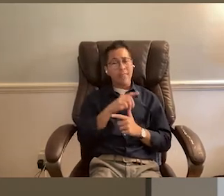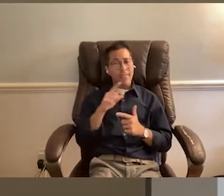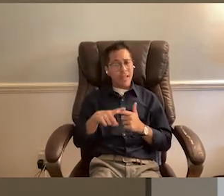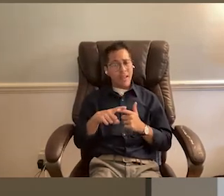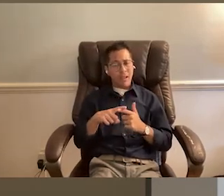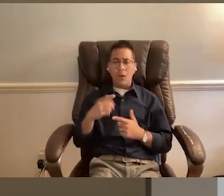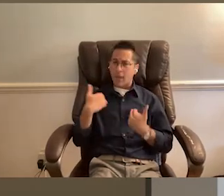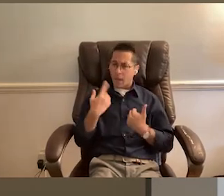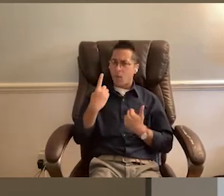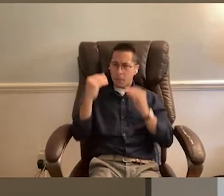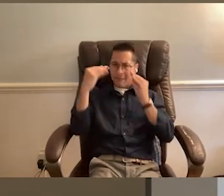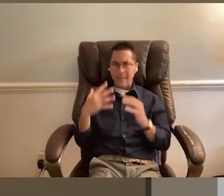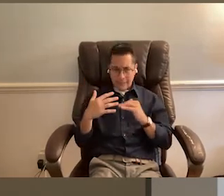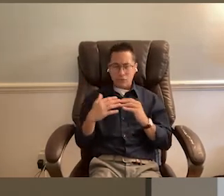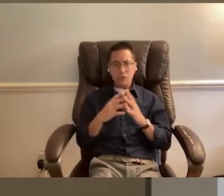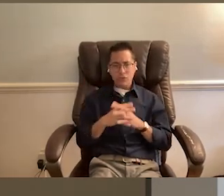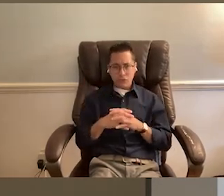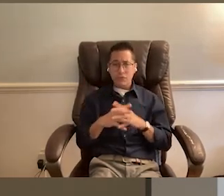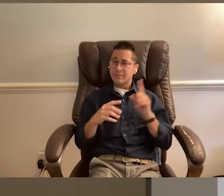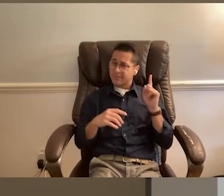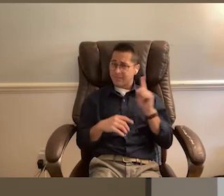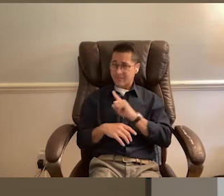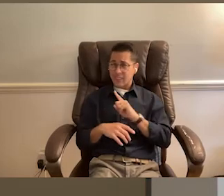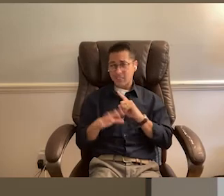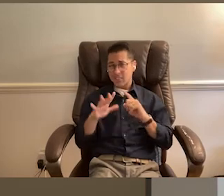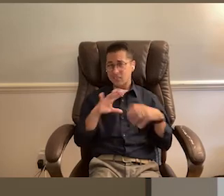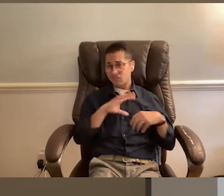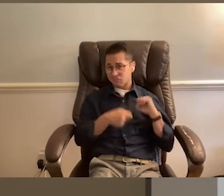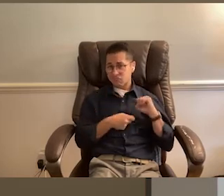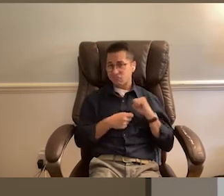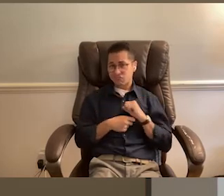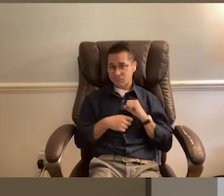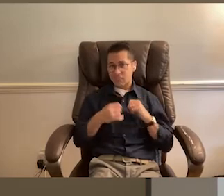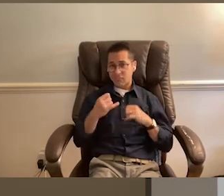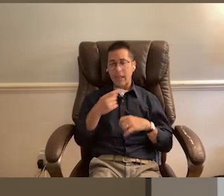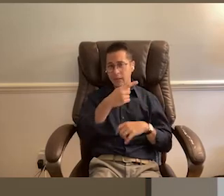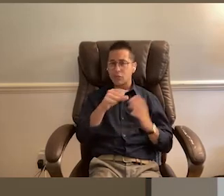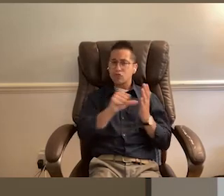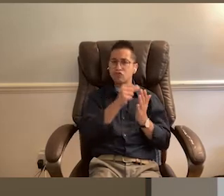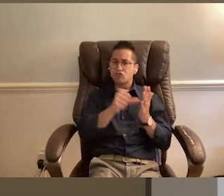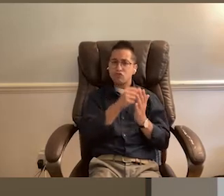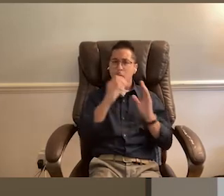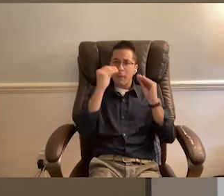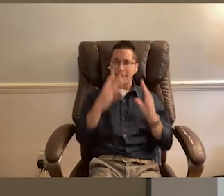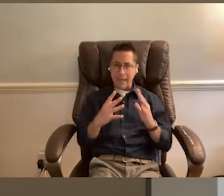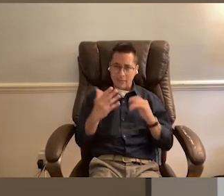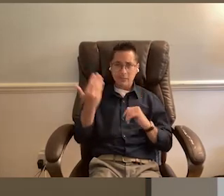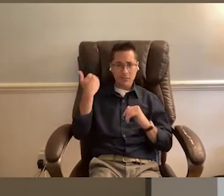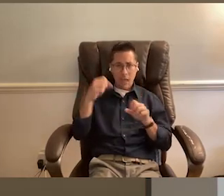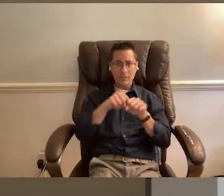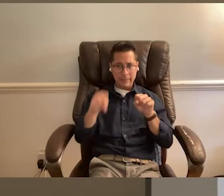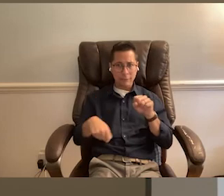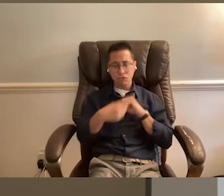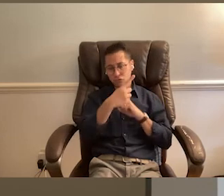to communicate that. And communicate, making sure you're more patient, make sure you're understanding of all people in your classroom.